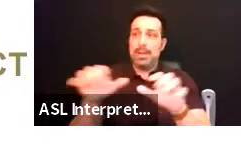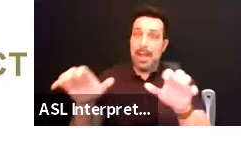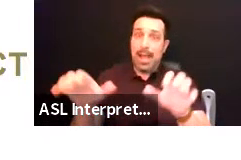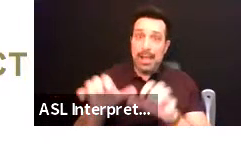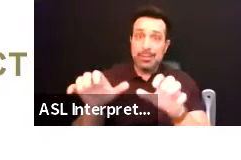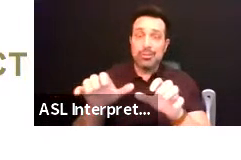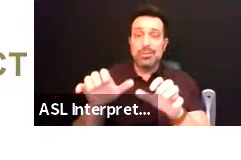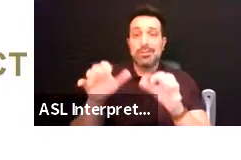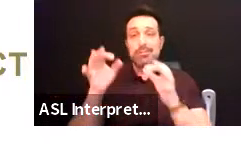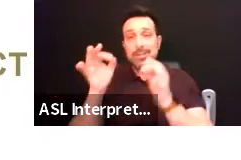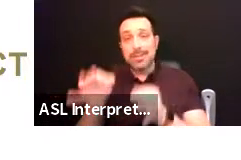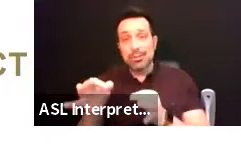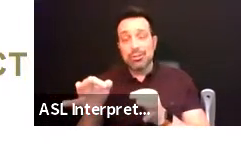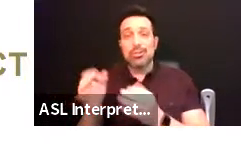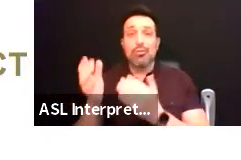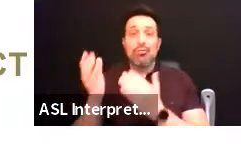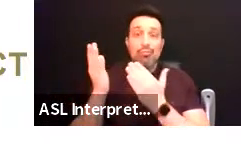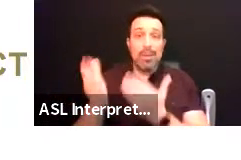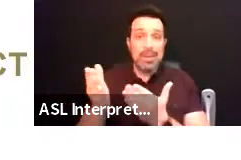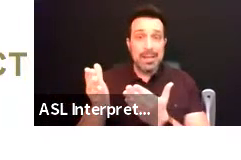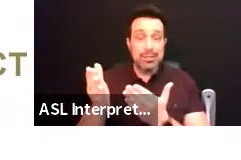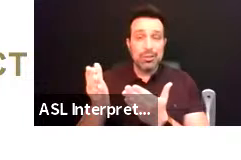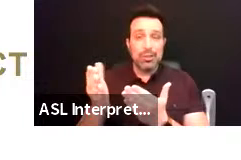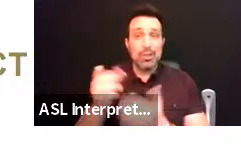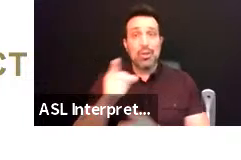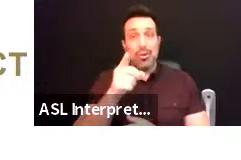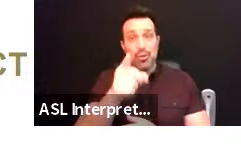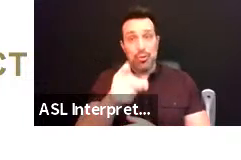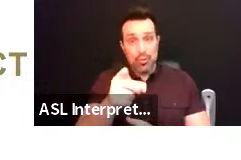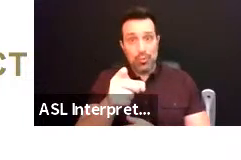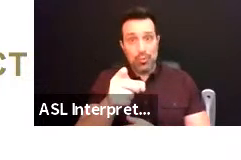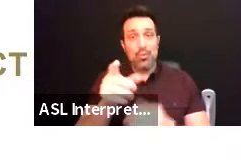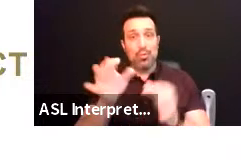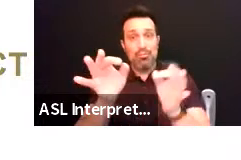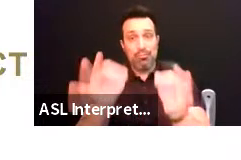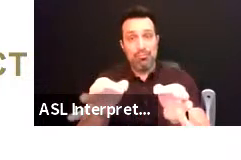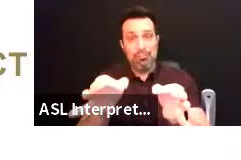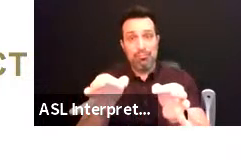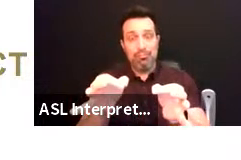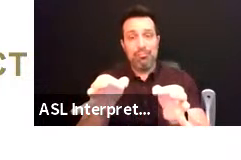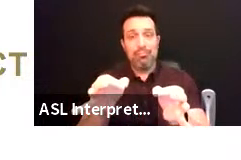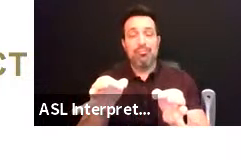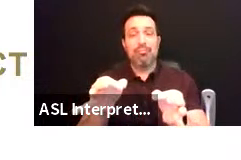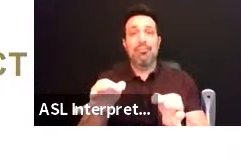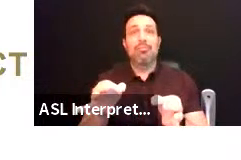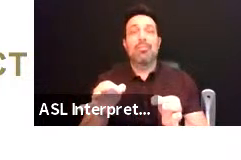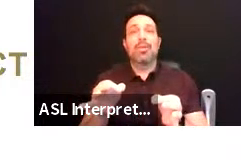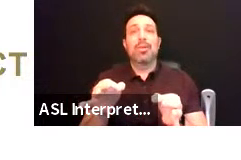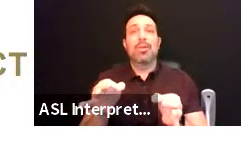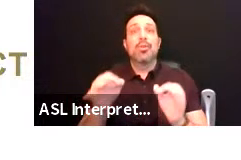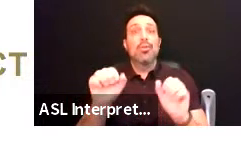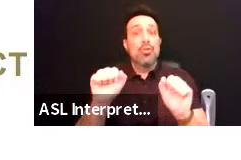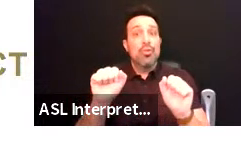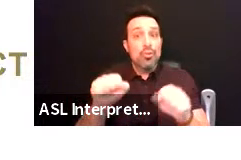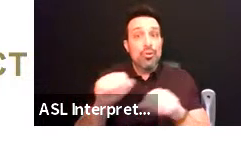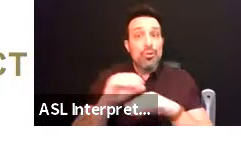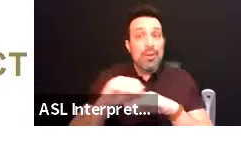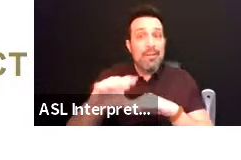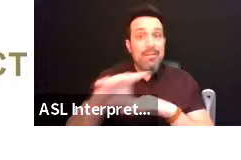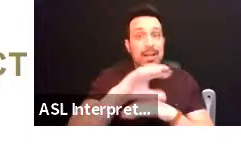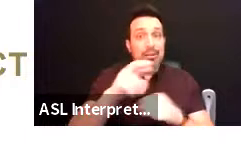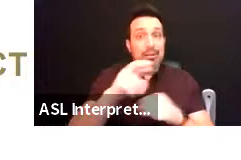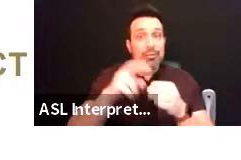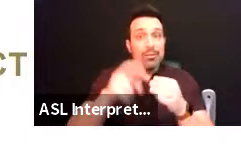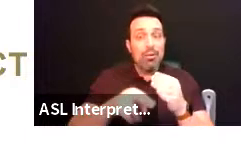decision, or recommendation you make, the effect of which could result in